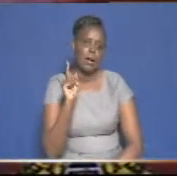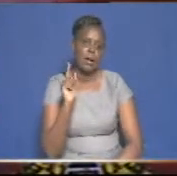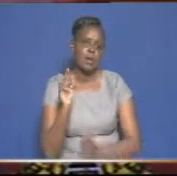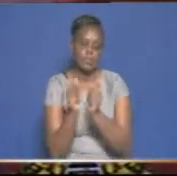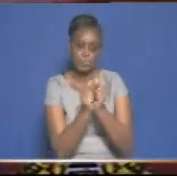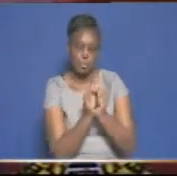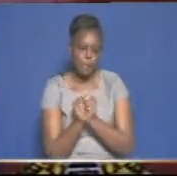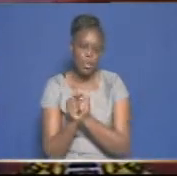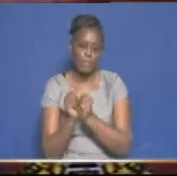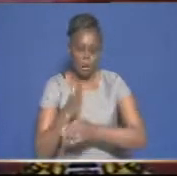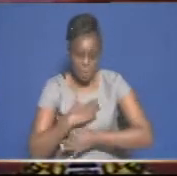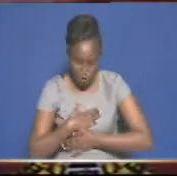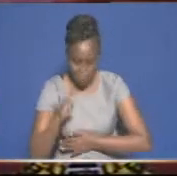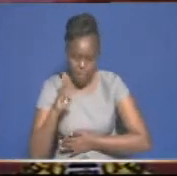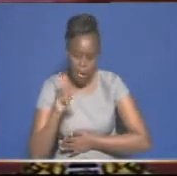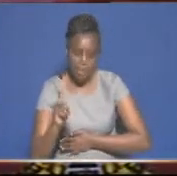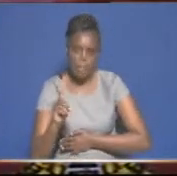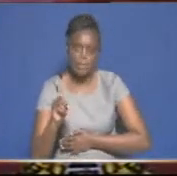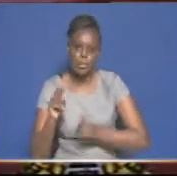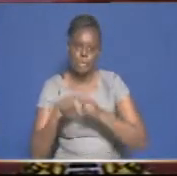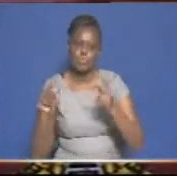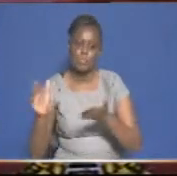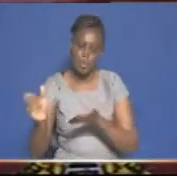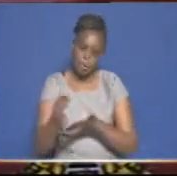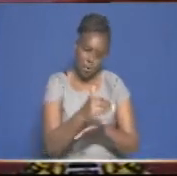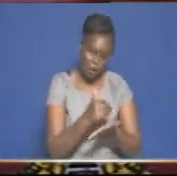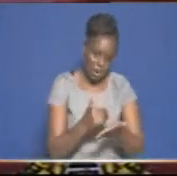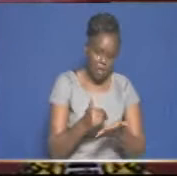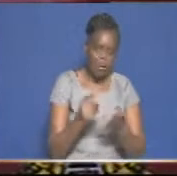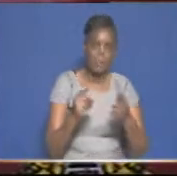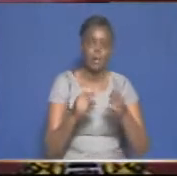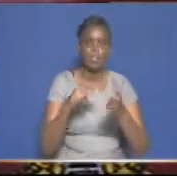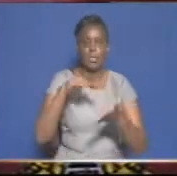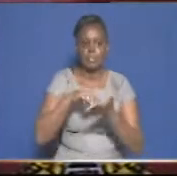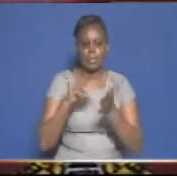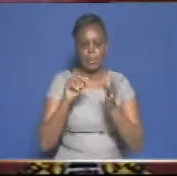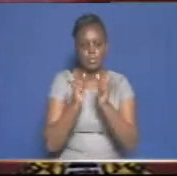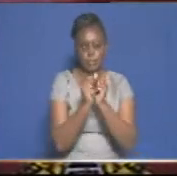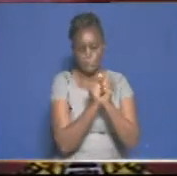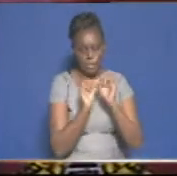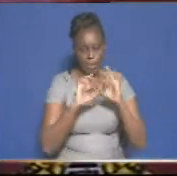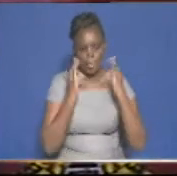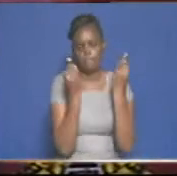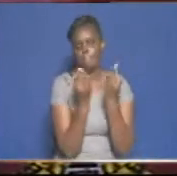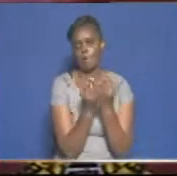they start collecting. I think, Honorable, we need to stand with the family of our colleague.